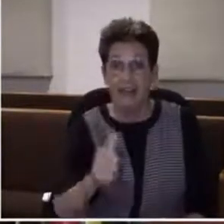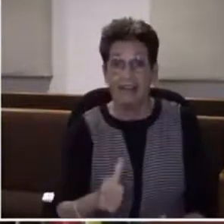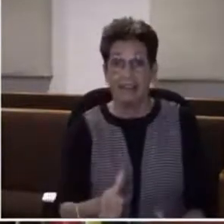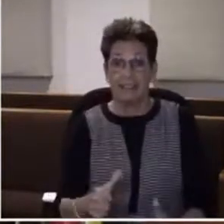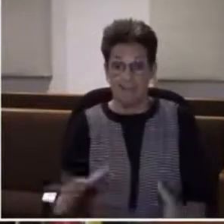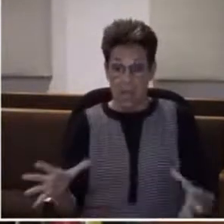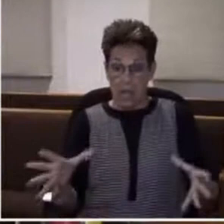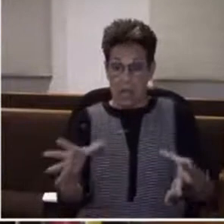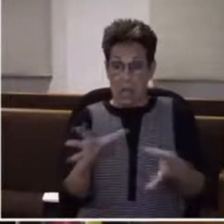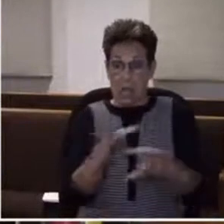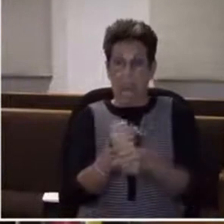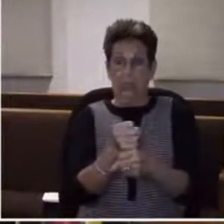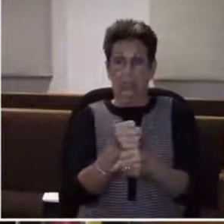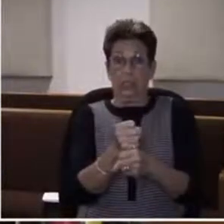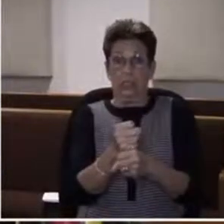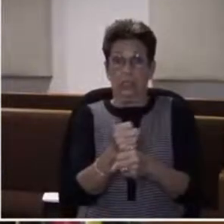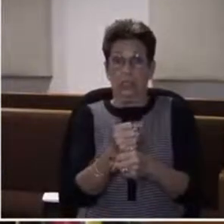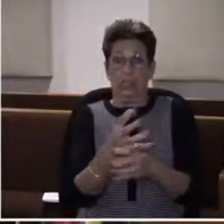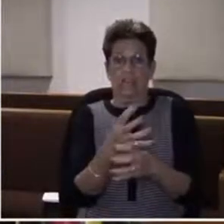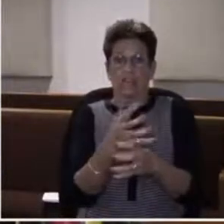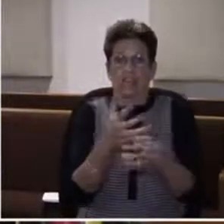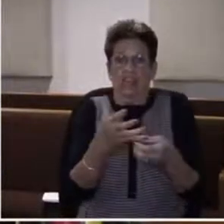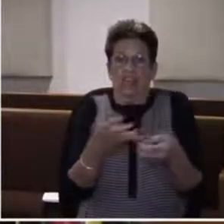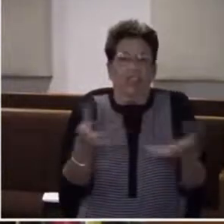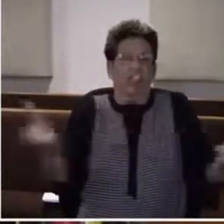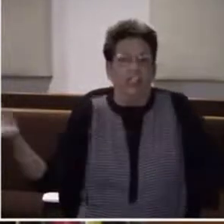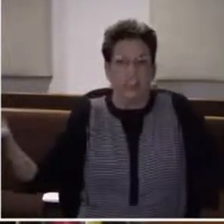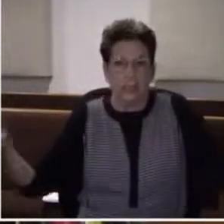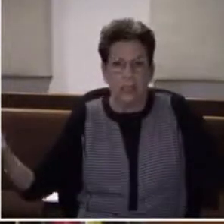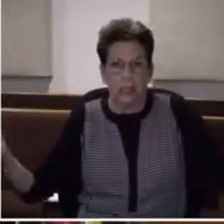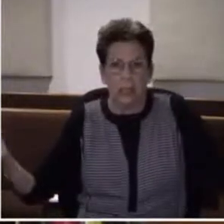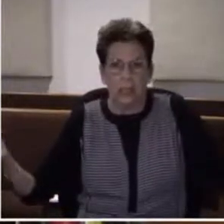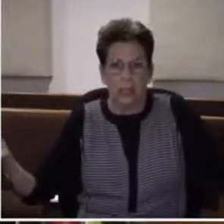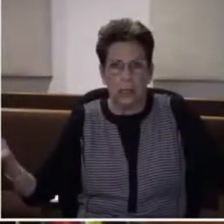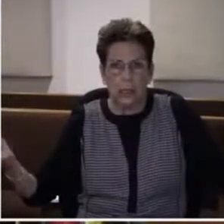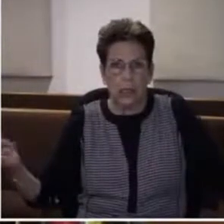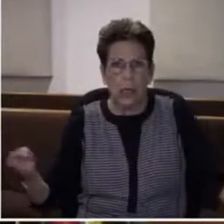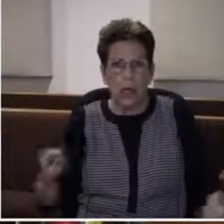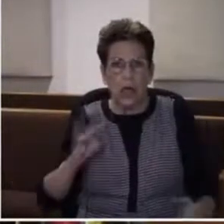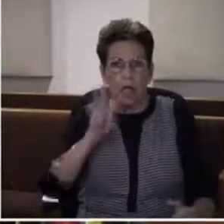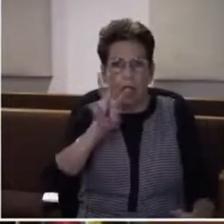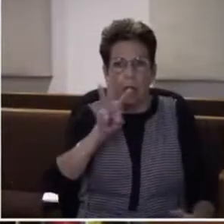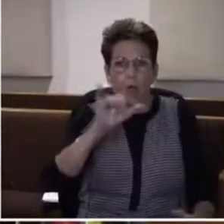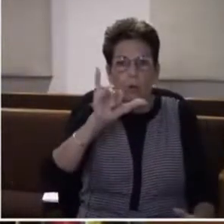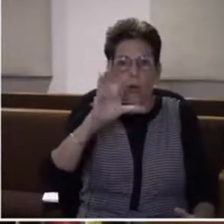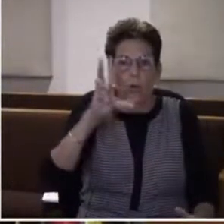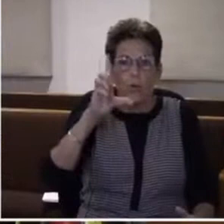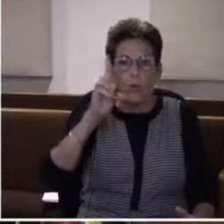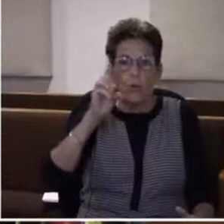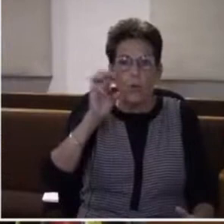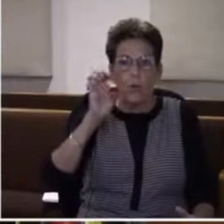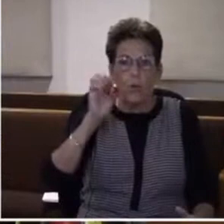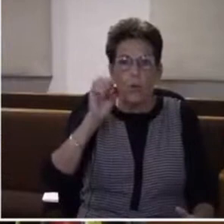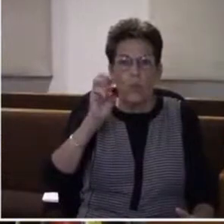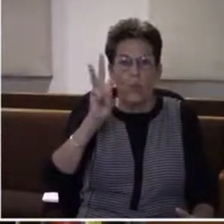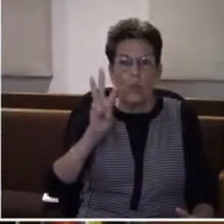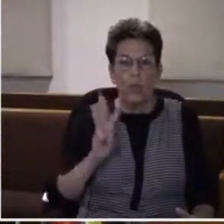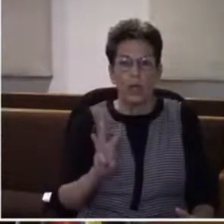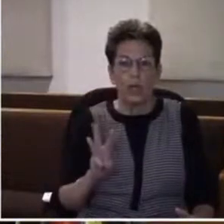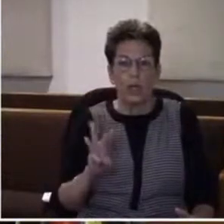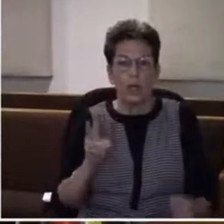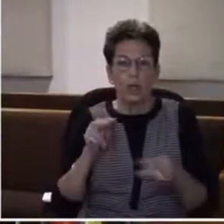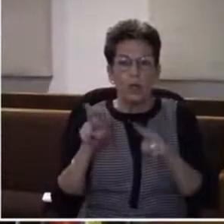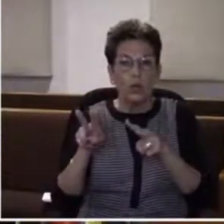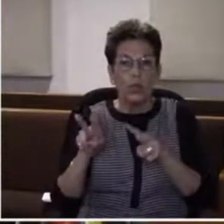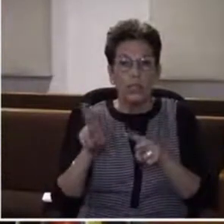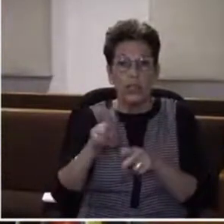She would tell you, I was looking at my provision and my circumstances, and when I looked at that, I kind of just thought